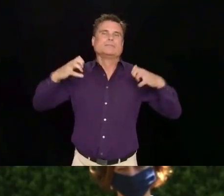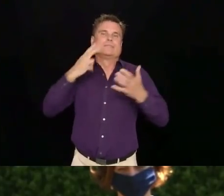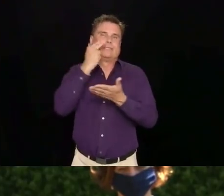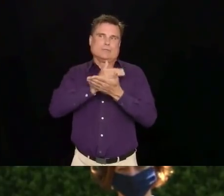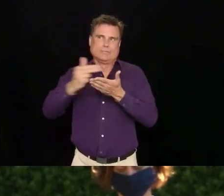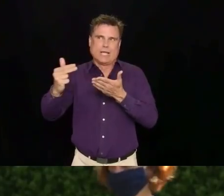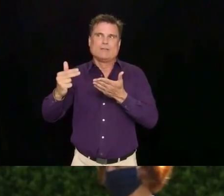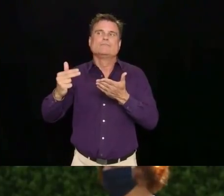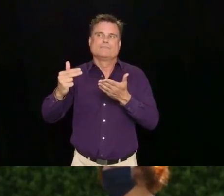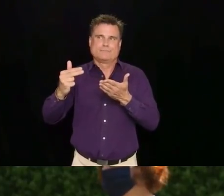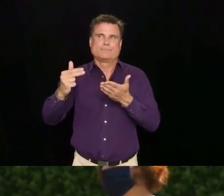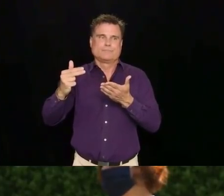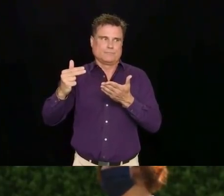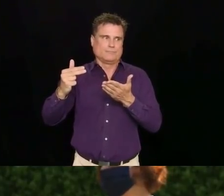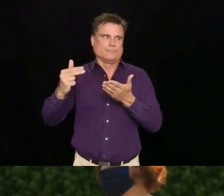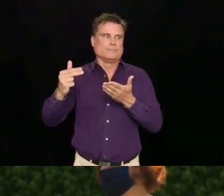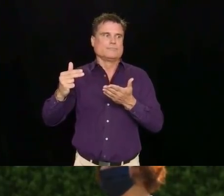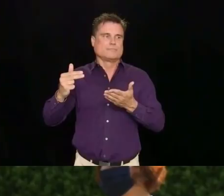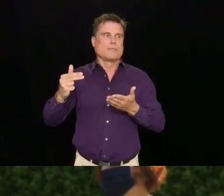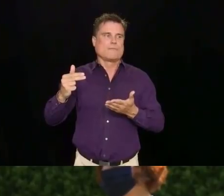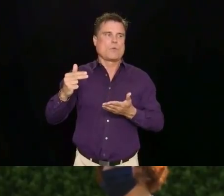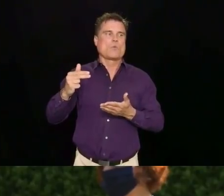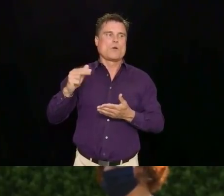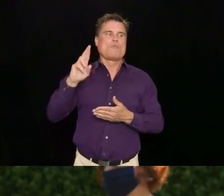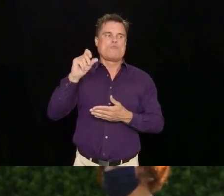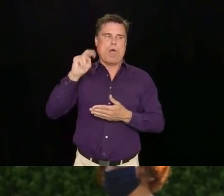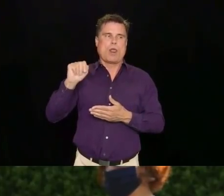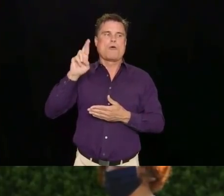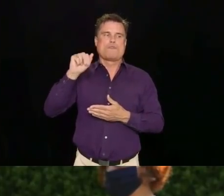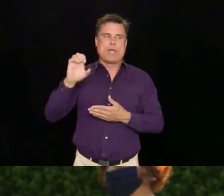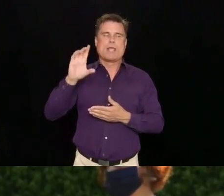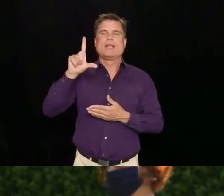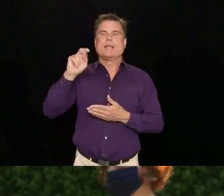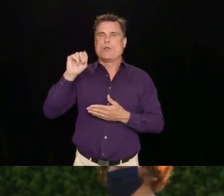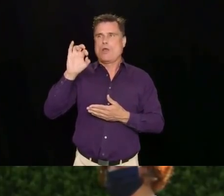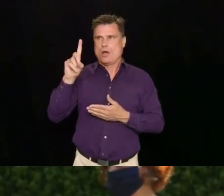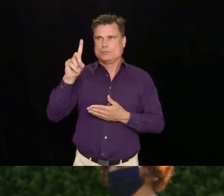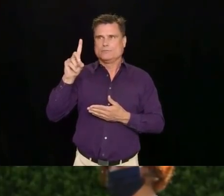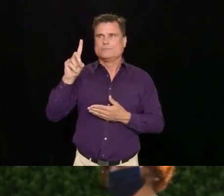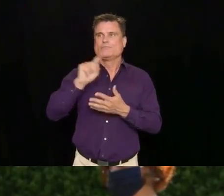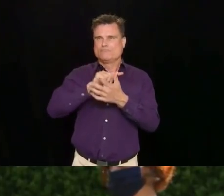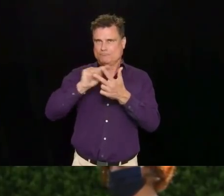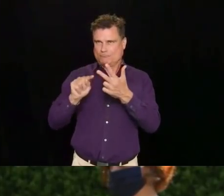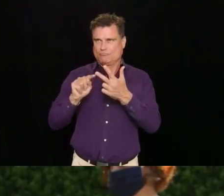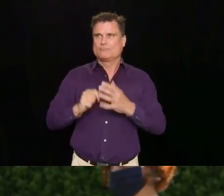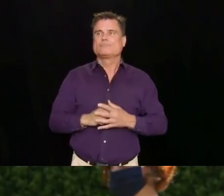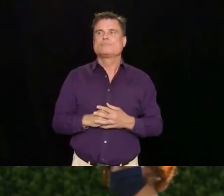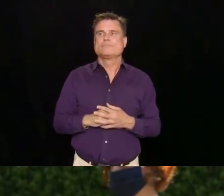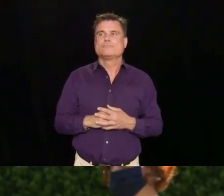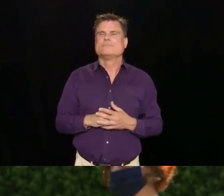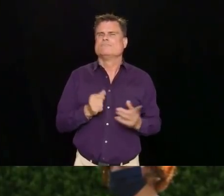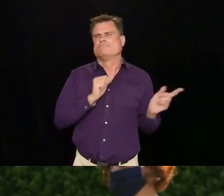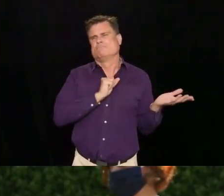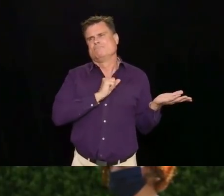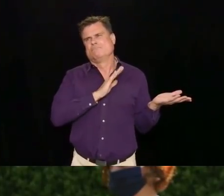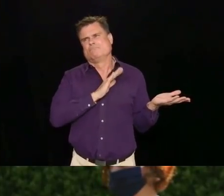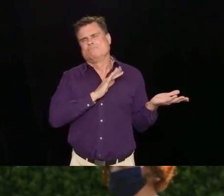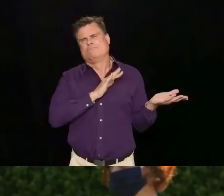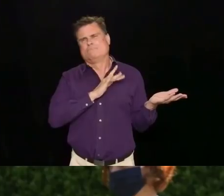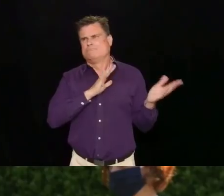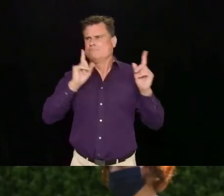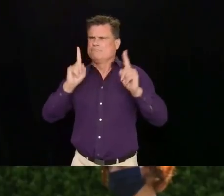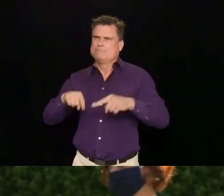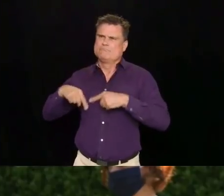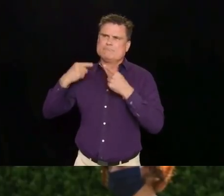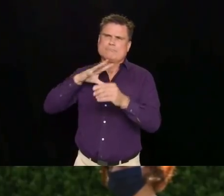the Comox Valley, and the CEO and President of Interior Health, Susan Brown, who's just been doing an extraordinary job during this time of